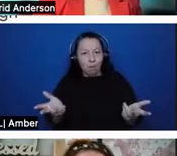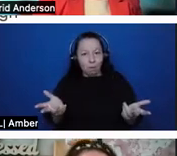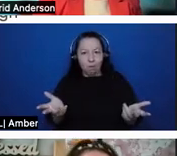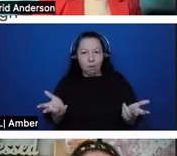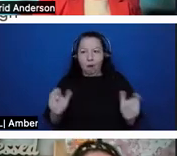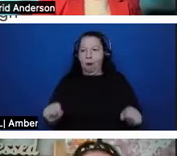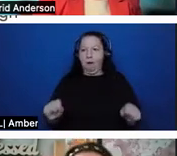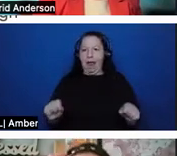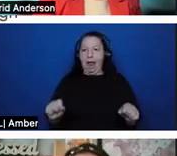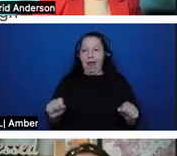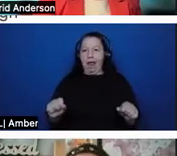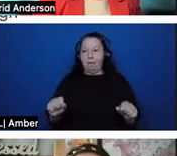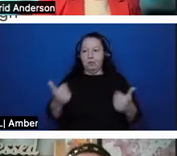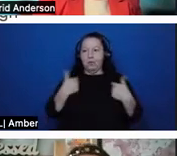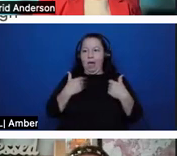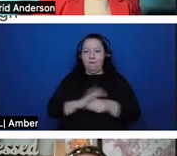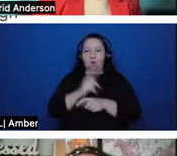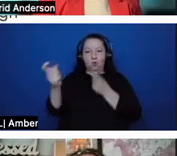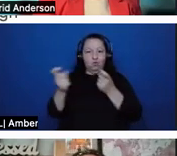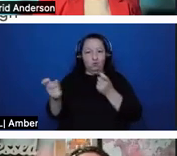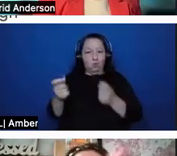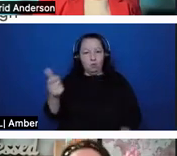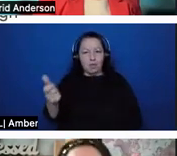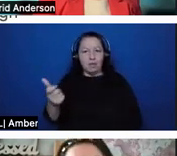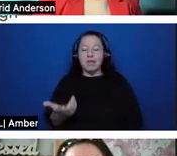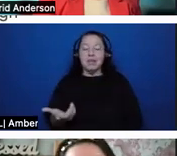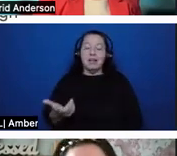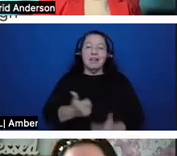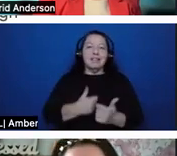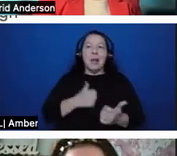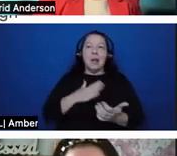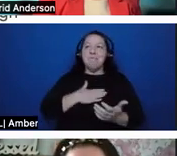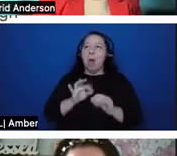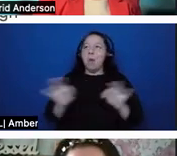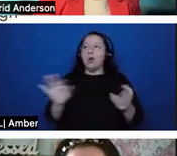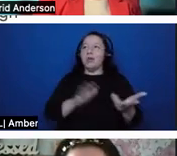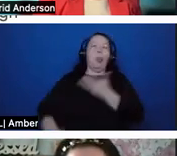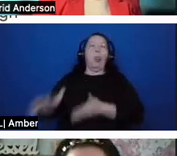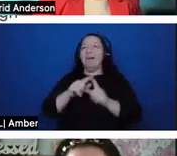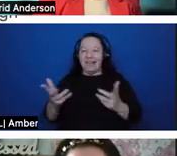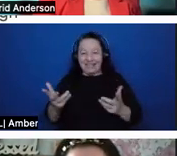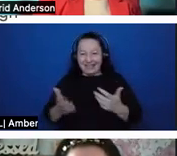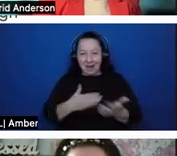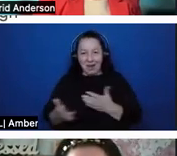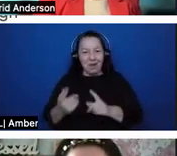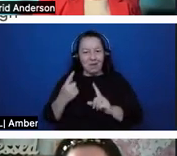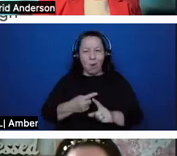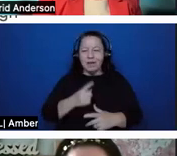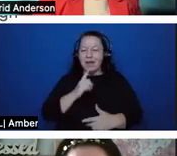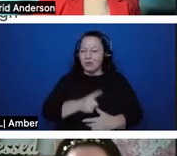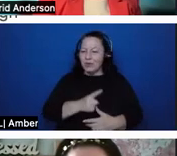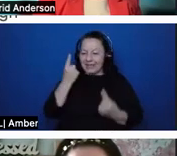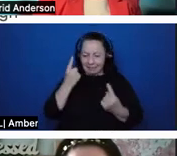give full control. Like, I mean, even people who, like, I don't know, sorry, my words just got kind of fumbled right there, but really just thinking about how are we viewing